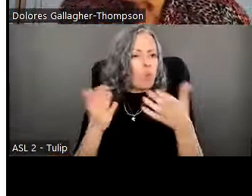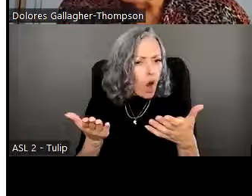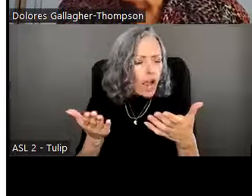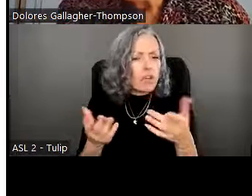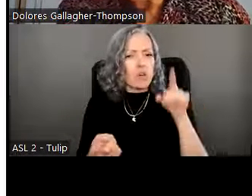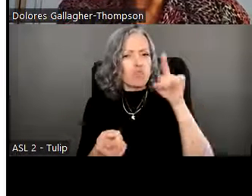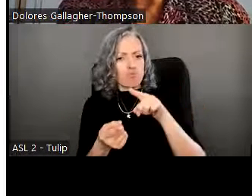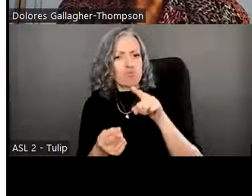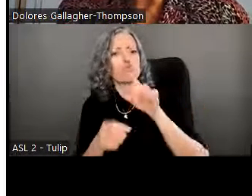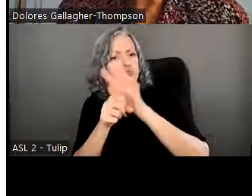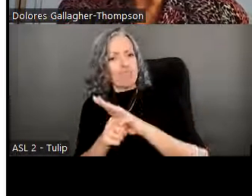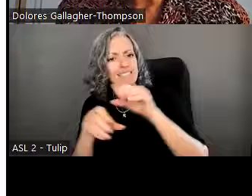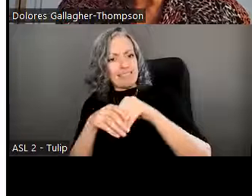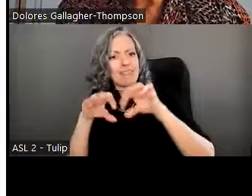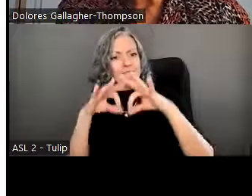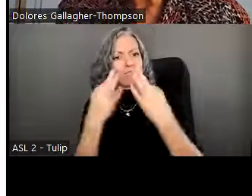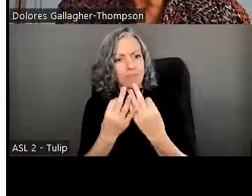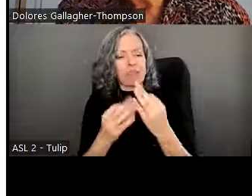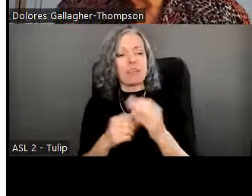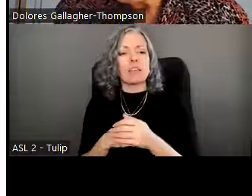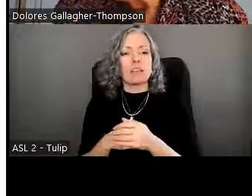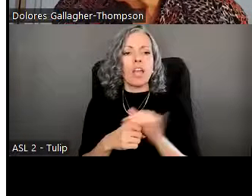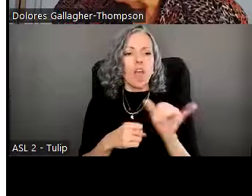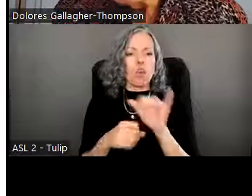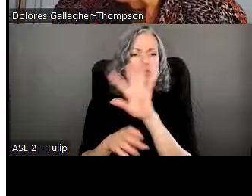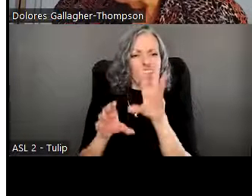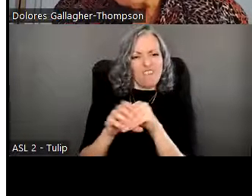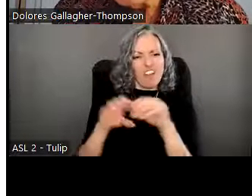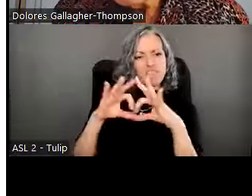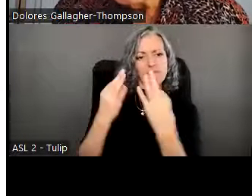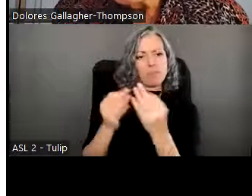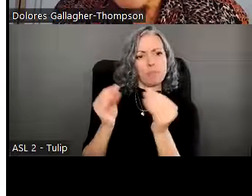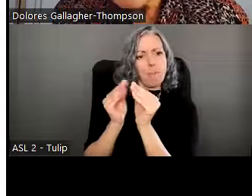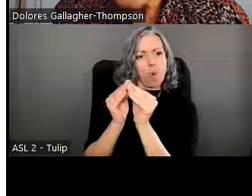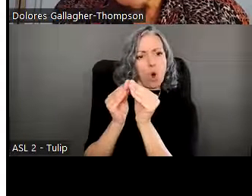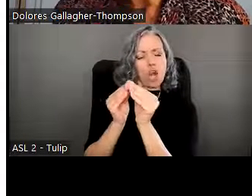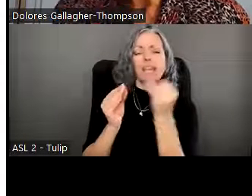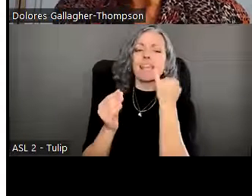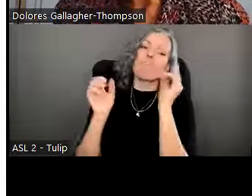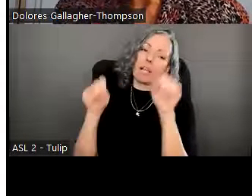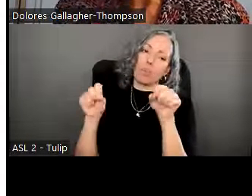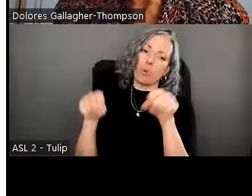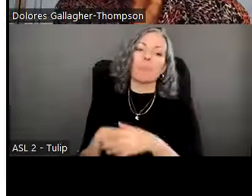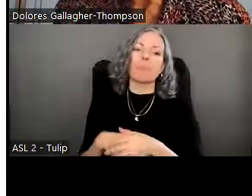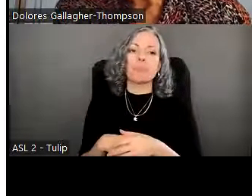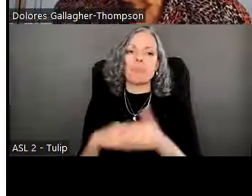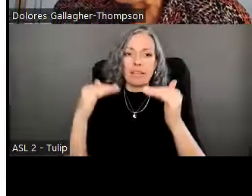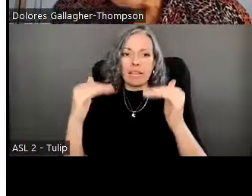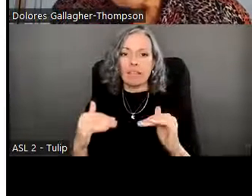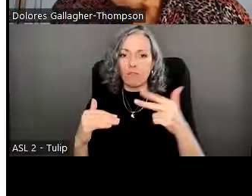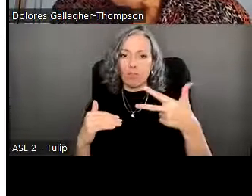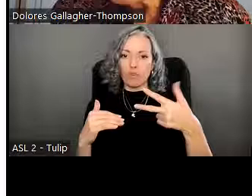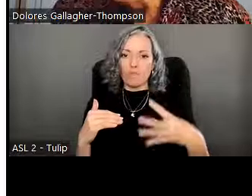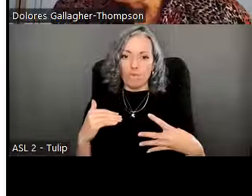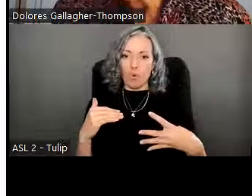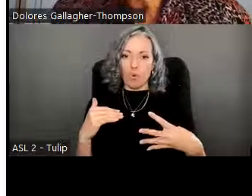reduce the stress in the family and on the caregiver, and involving the family more if possible. Now, levels 3 and